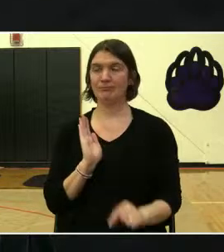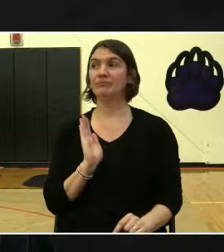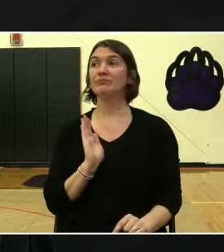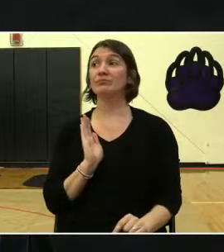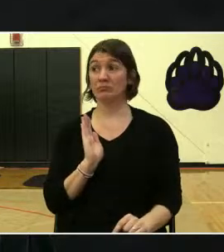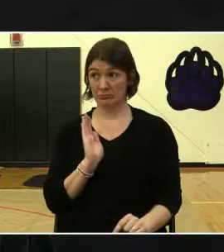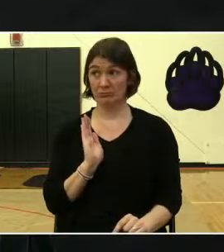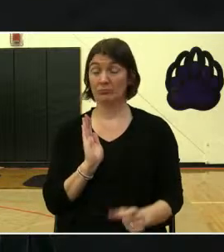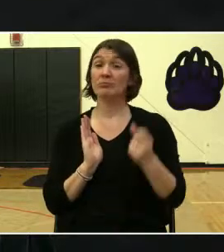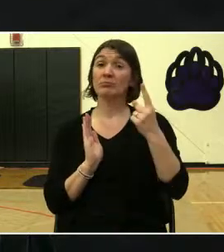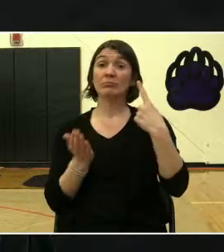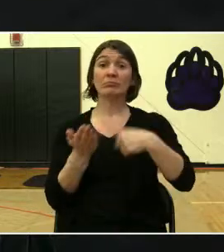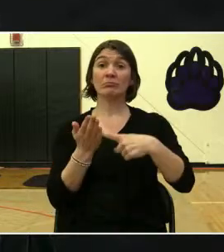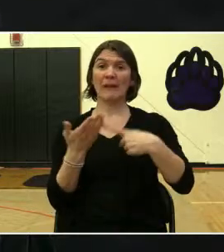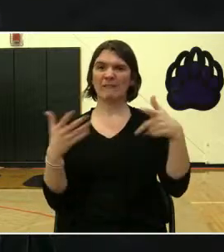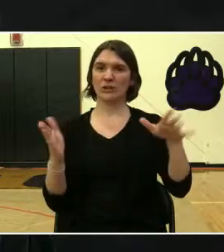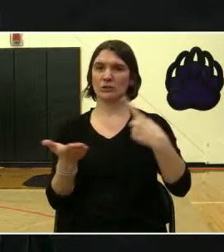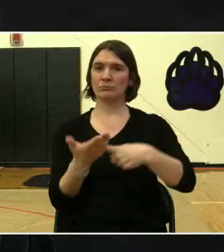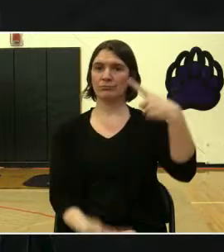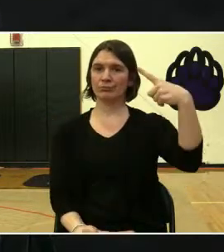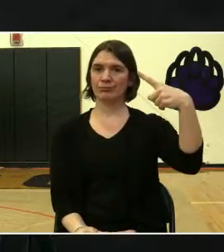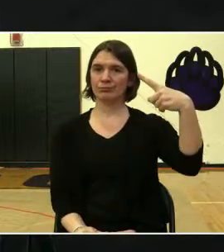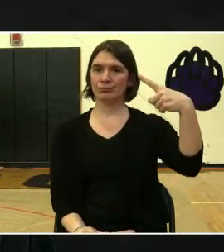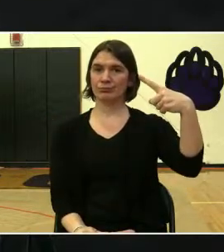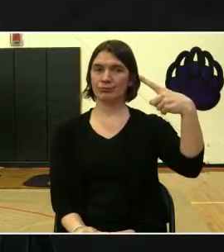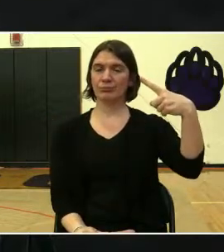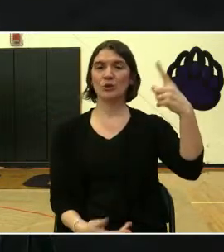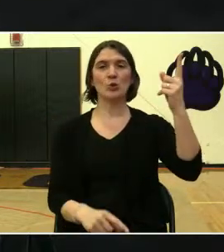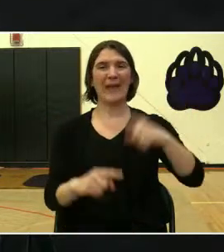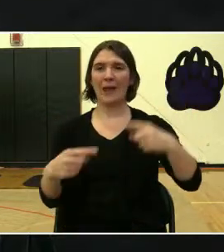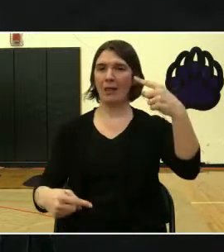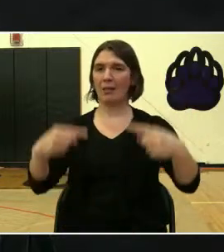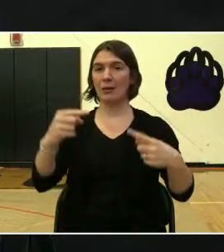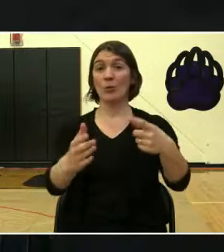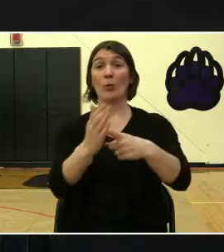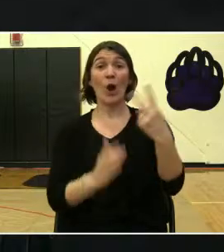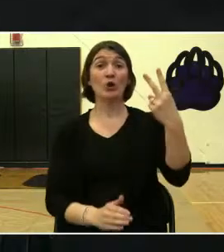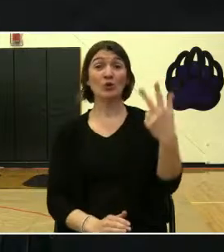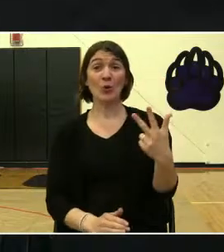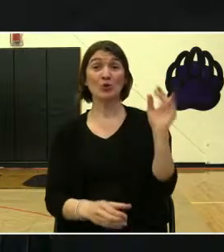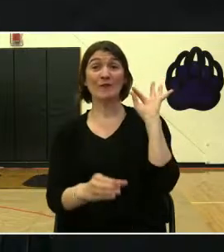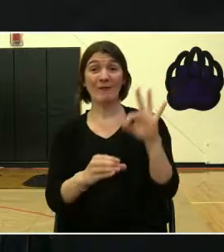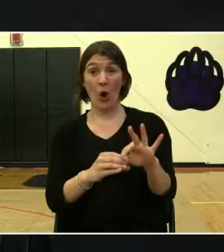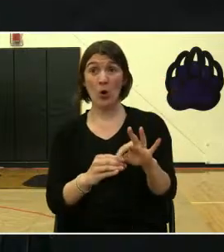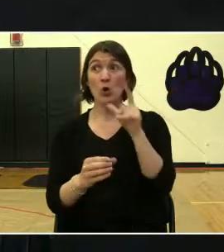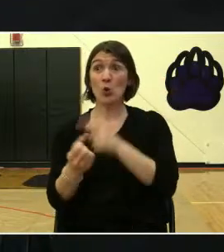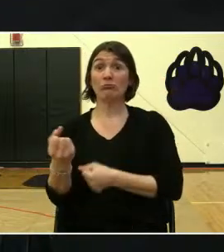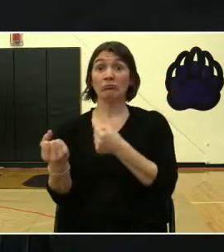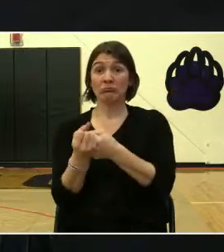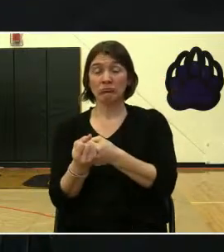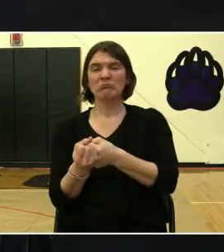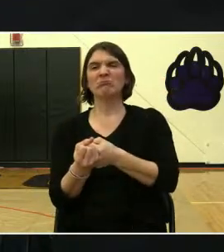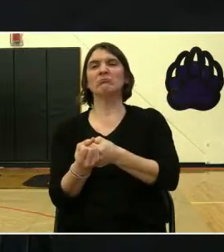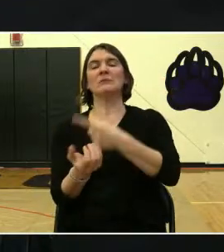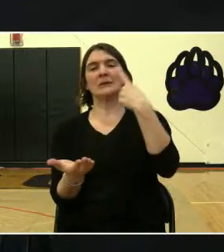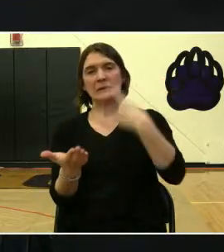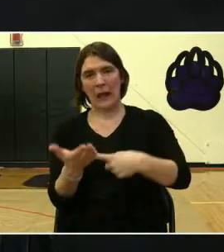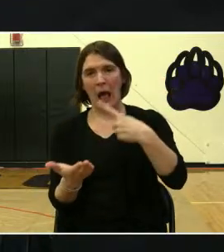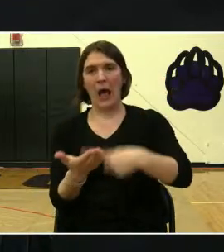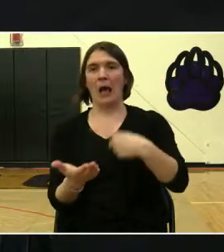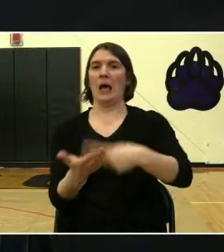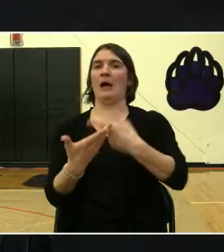motion that limits to discussion it's non-debatable it requires a 2/3 vote all those in favor of ceasing